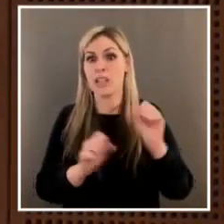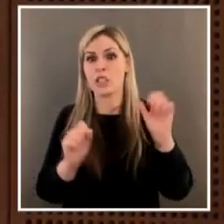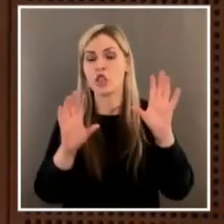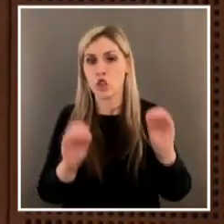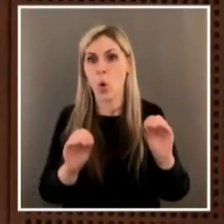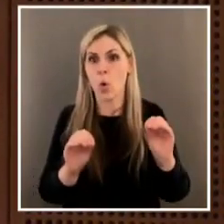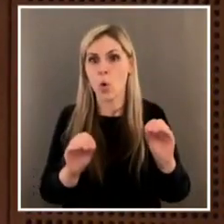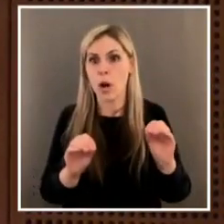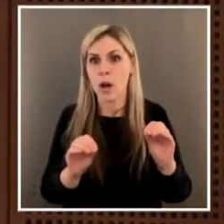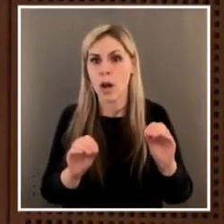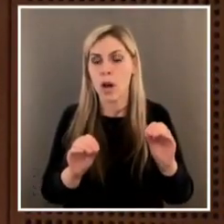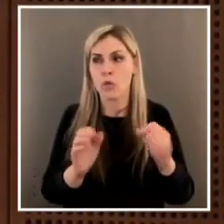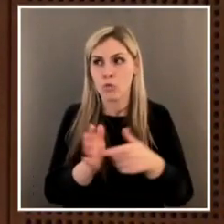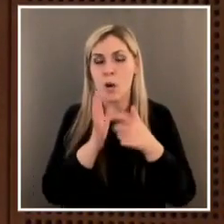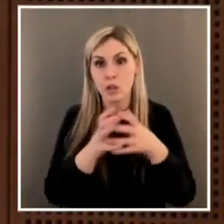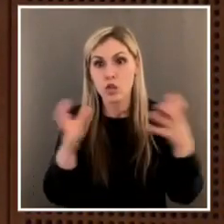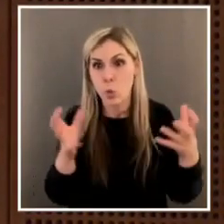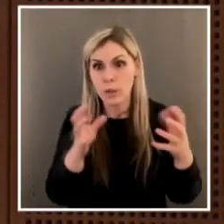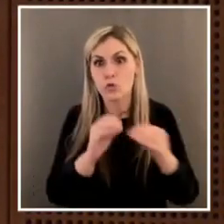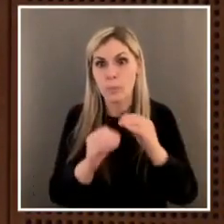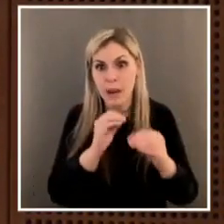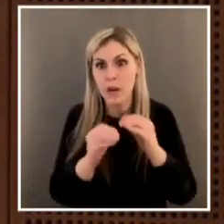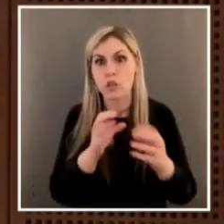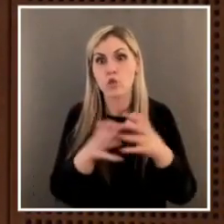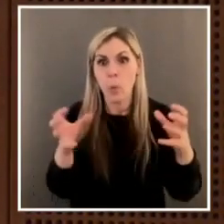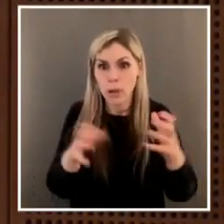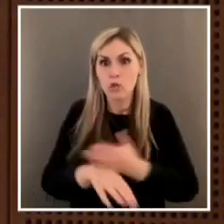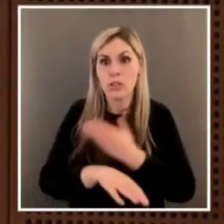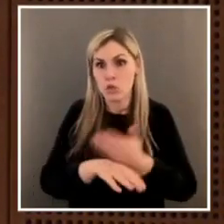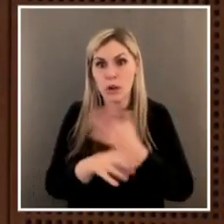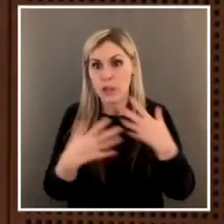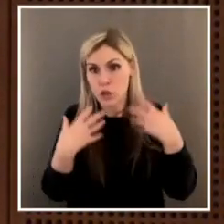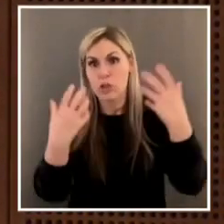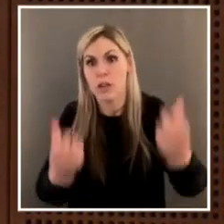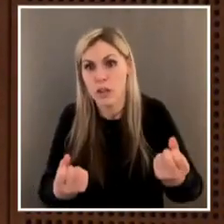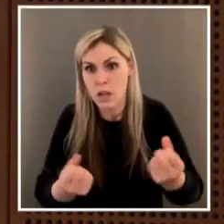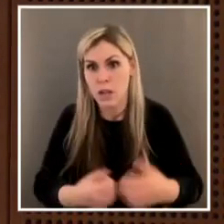needs so much repair and restoration that